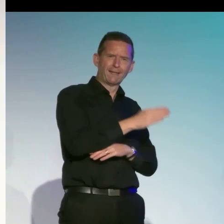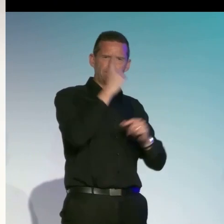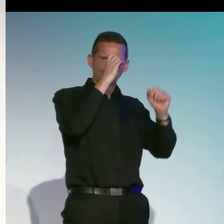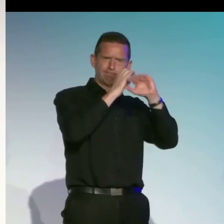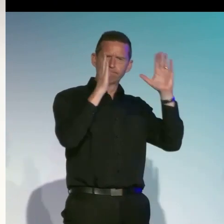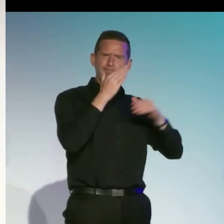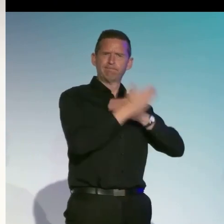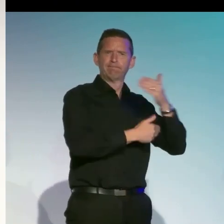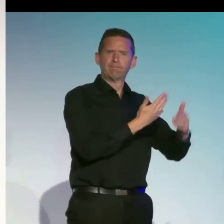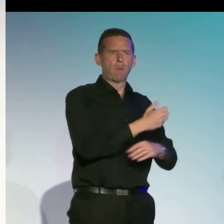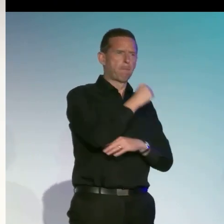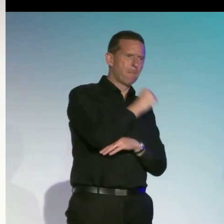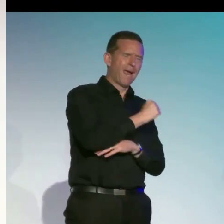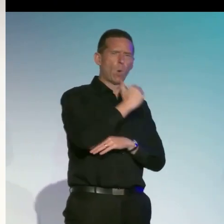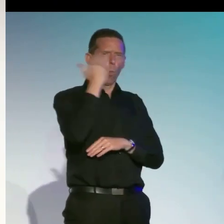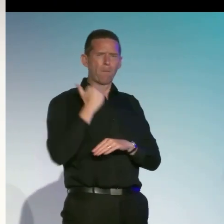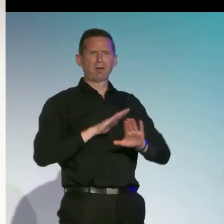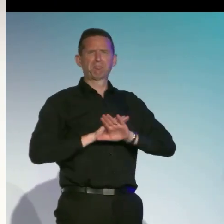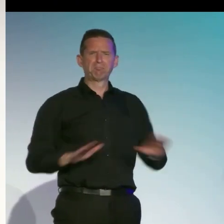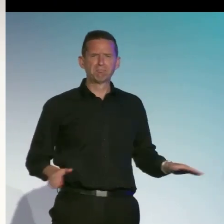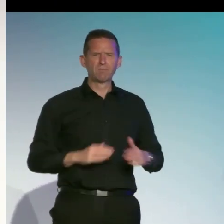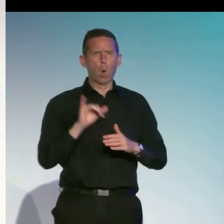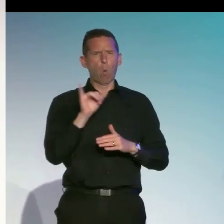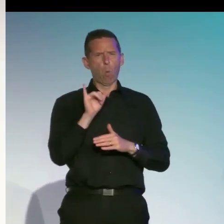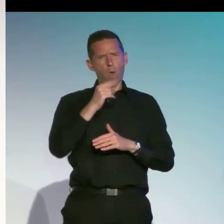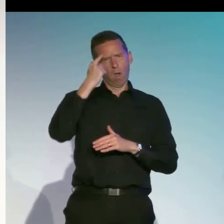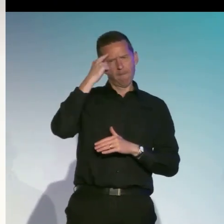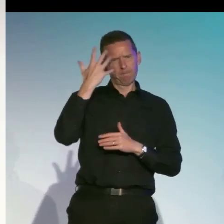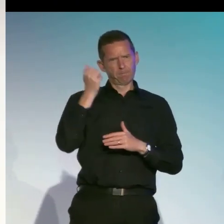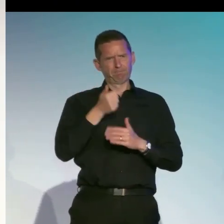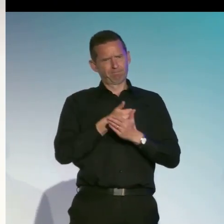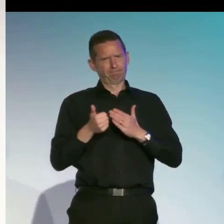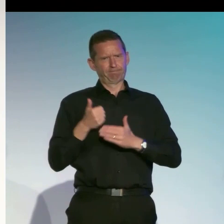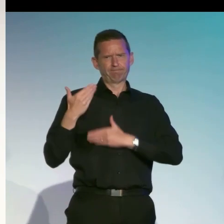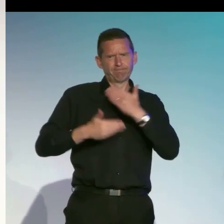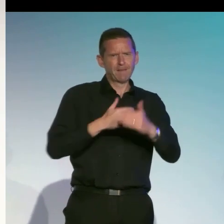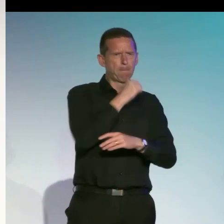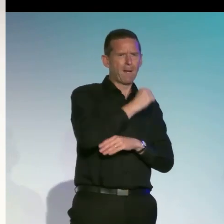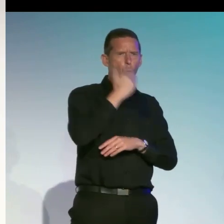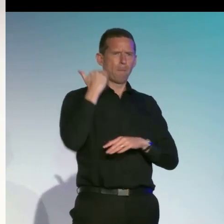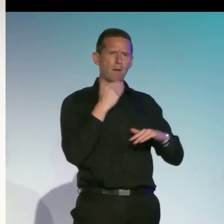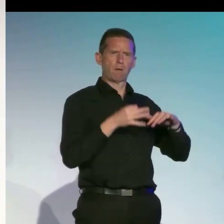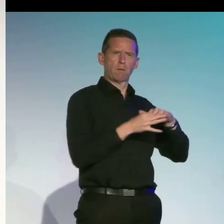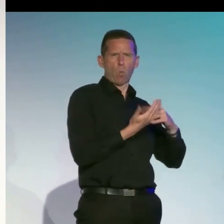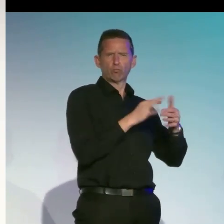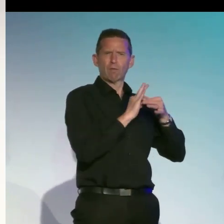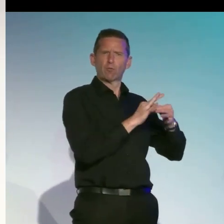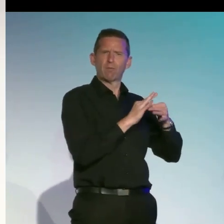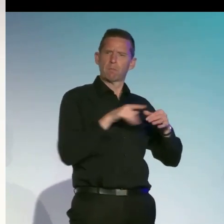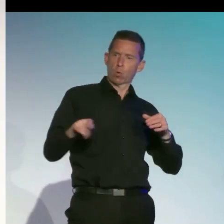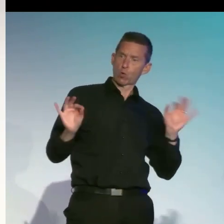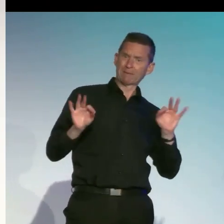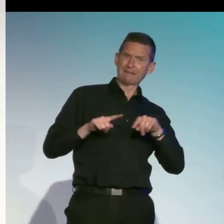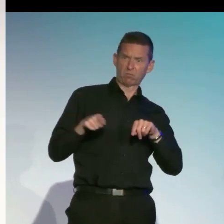ideas about what it means to be a man, what it means to be a woman, what it means to be in a quote-unquote traditional relationship. And it's so important for